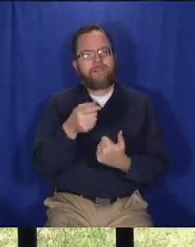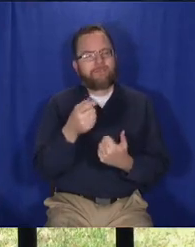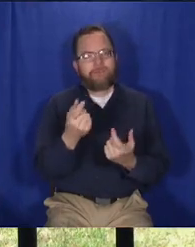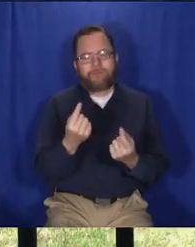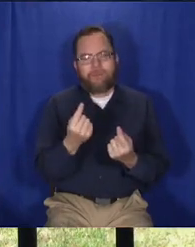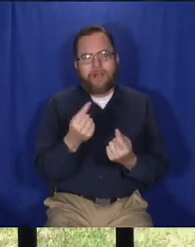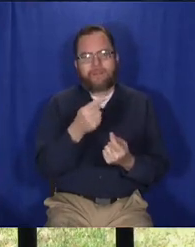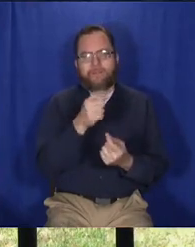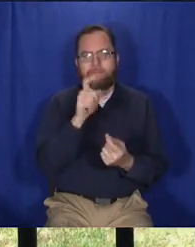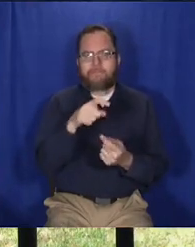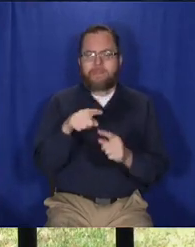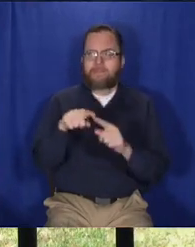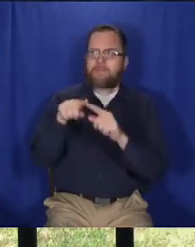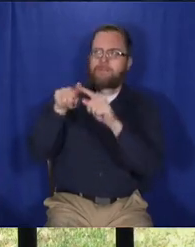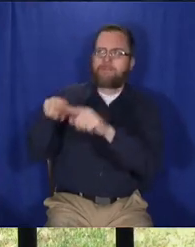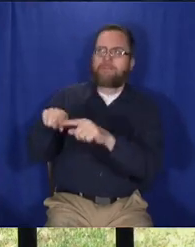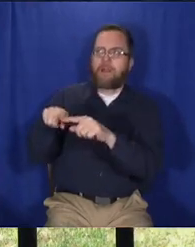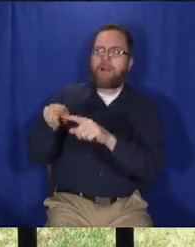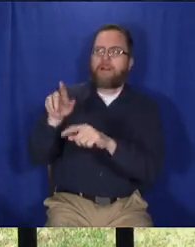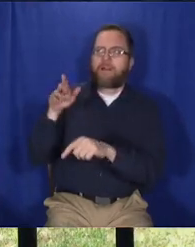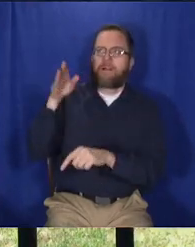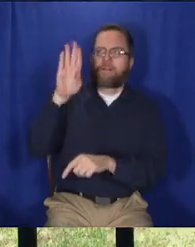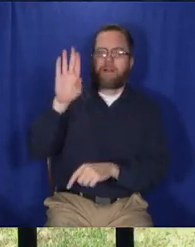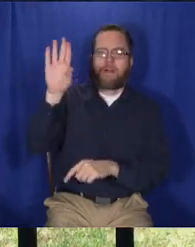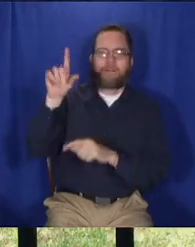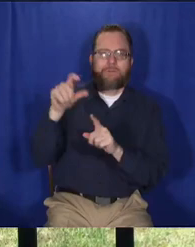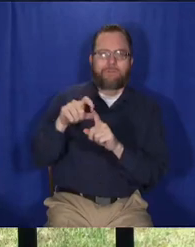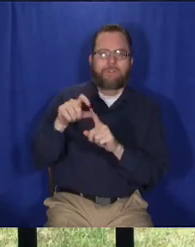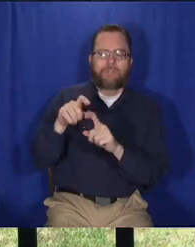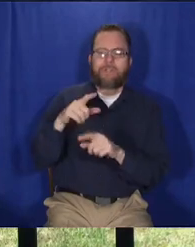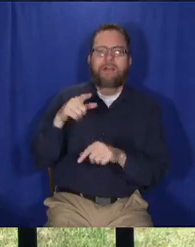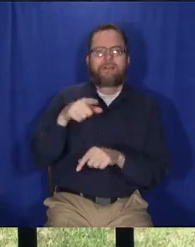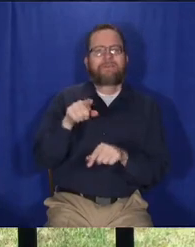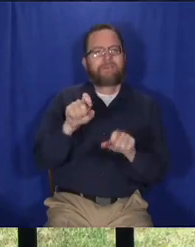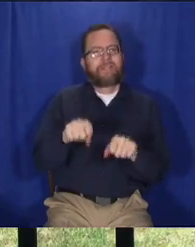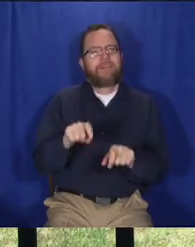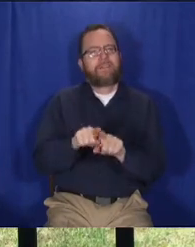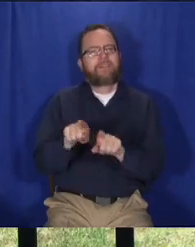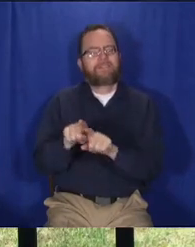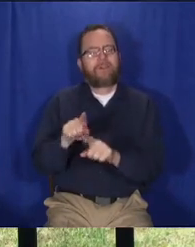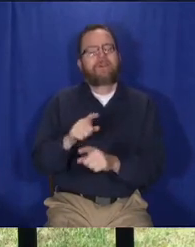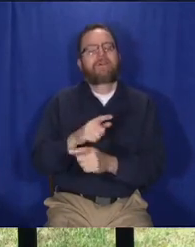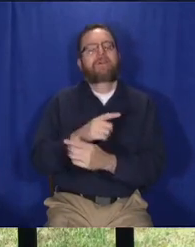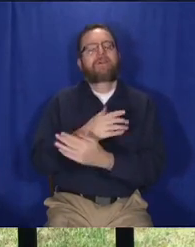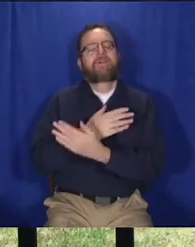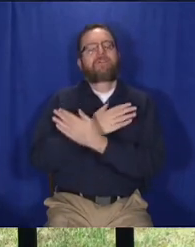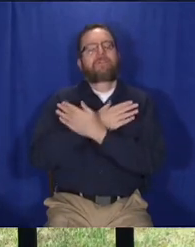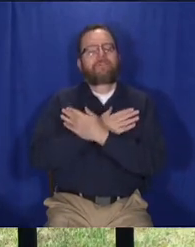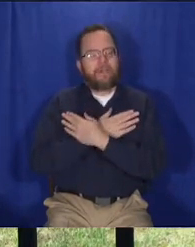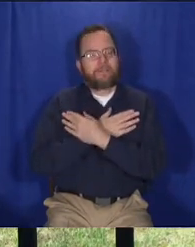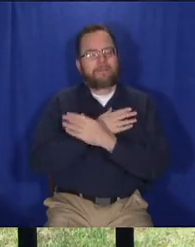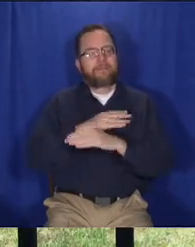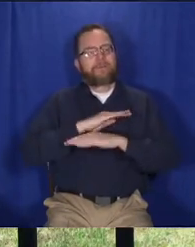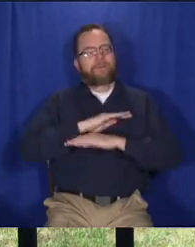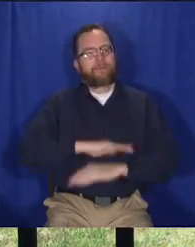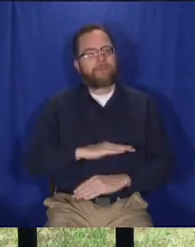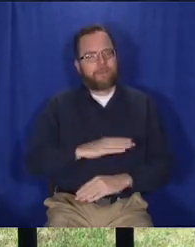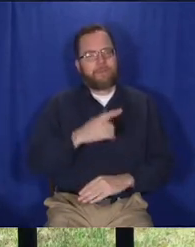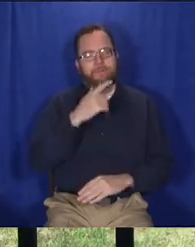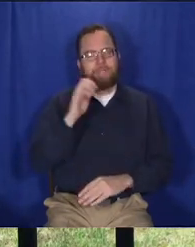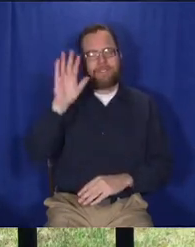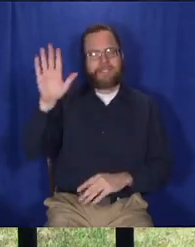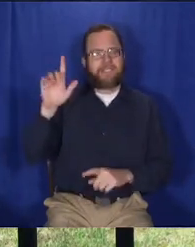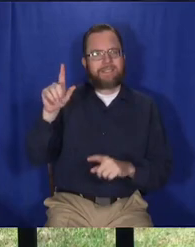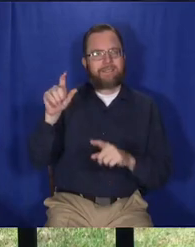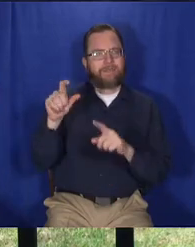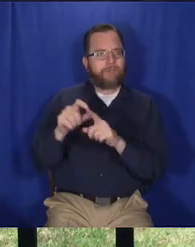God's promises found in his word and rely on his word to guide you, for his word will never let you down. Even though things will